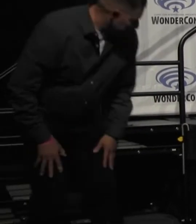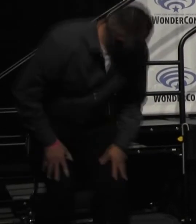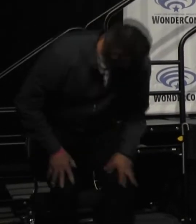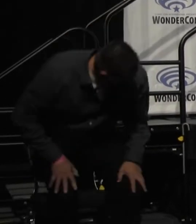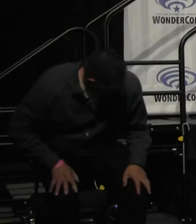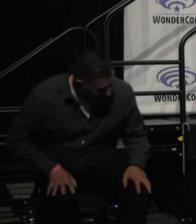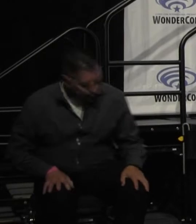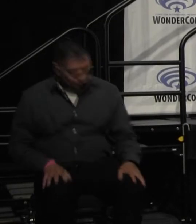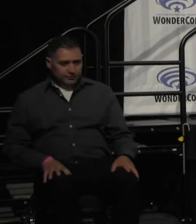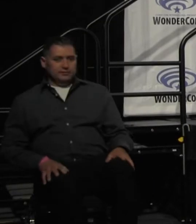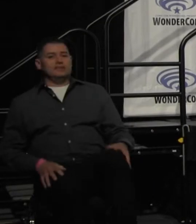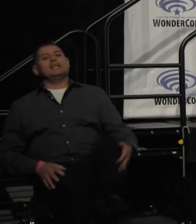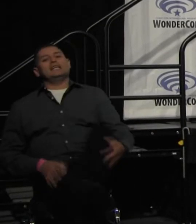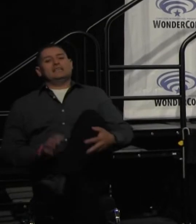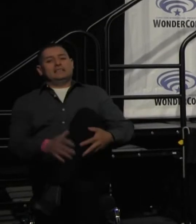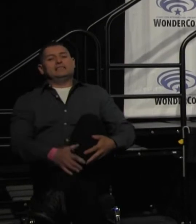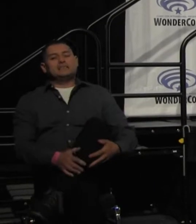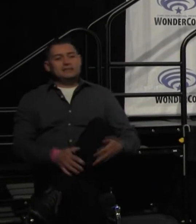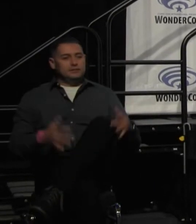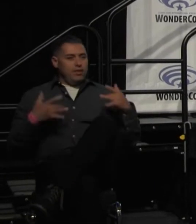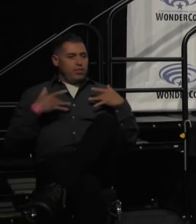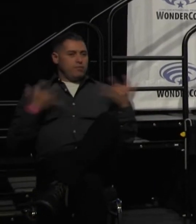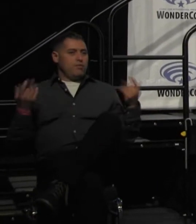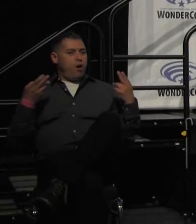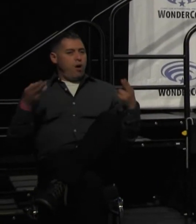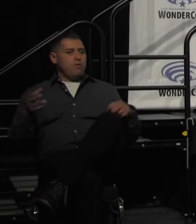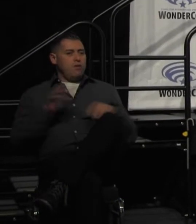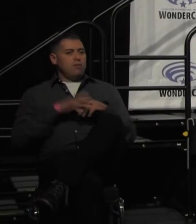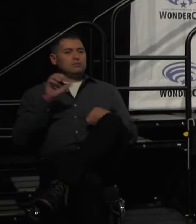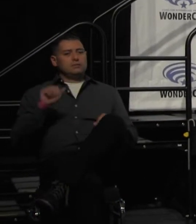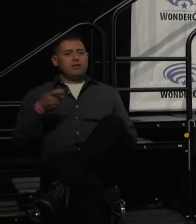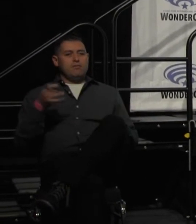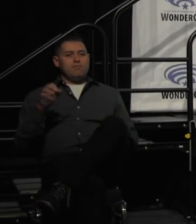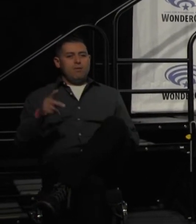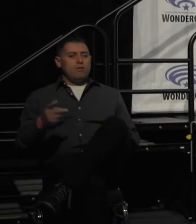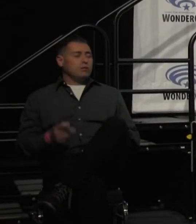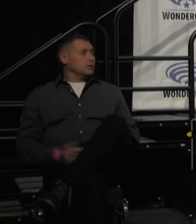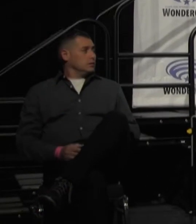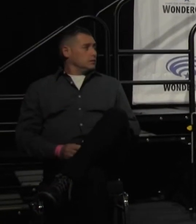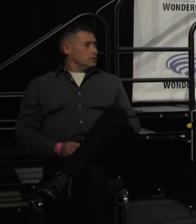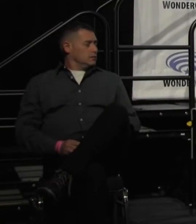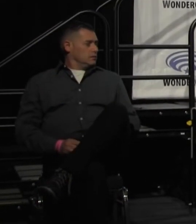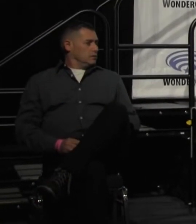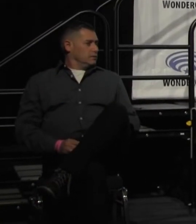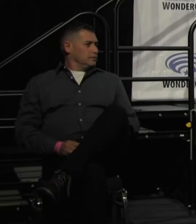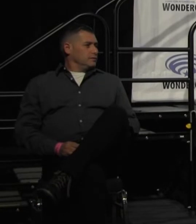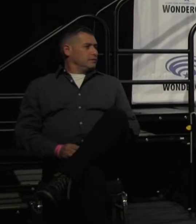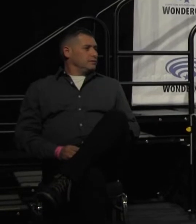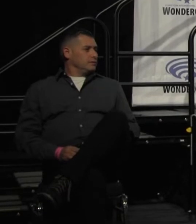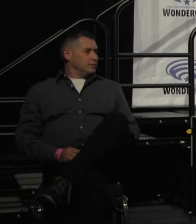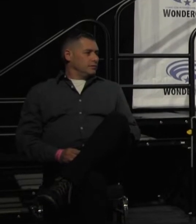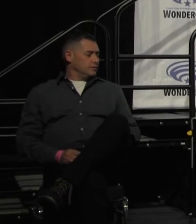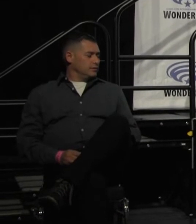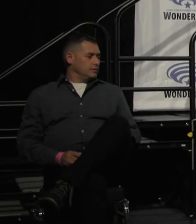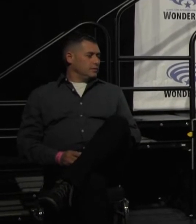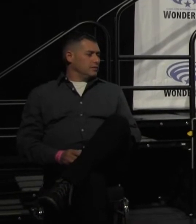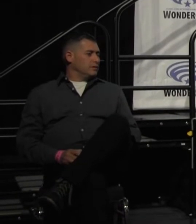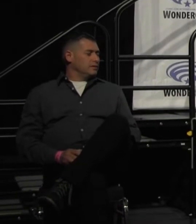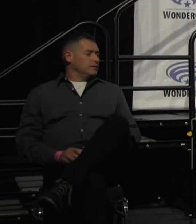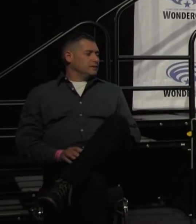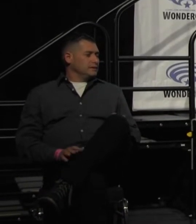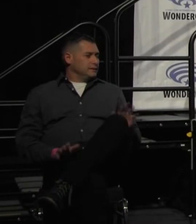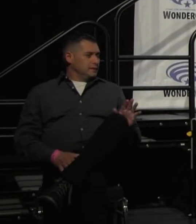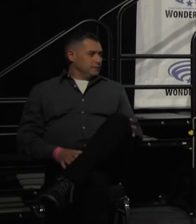be on South Park. Well, we got on The Simpsons. Oh, we had a whole Yeah, that episode was of The another Simpsons. That was big